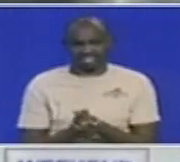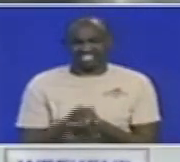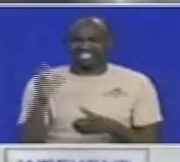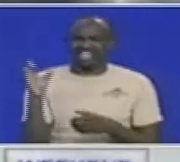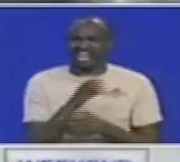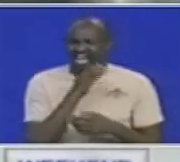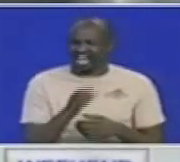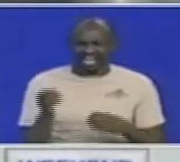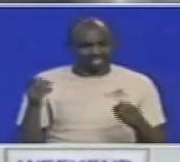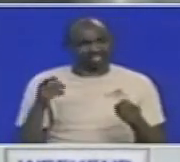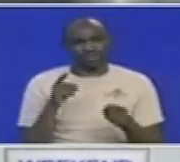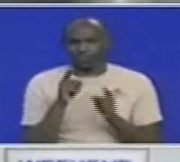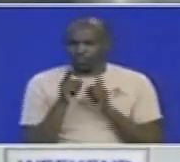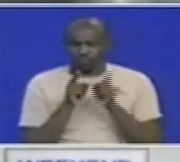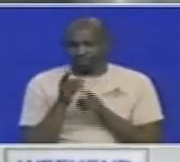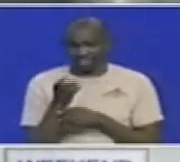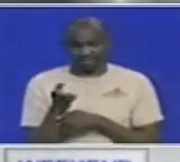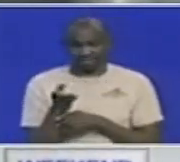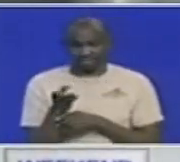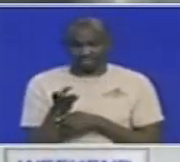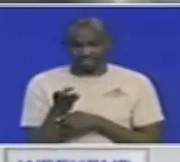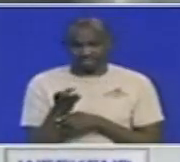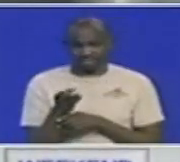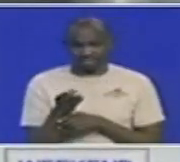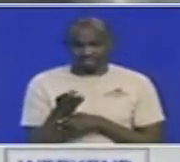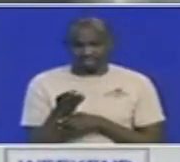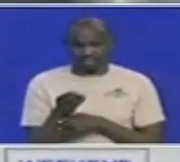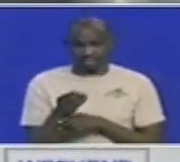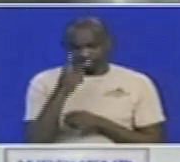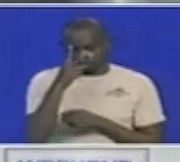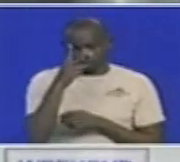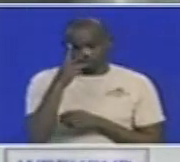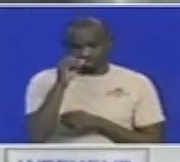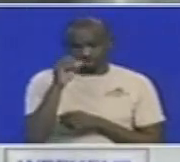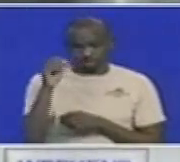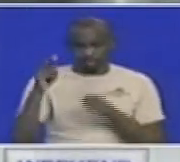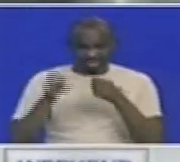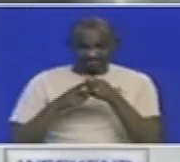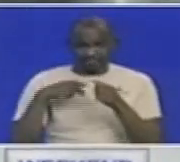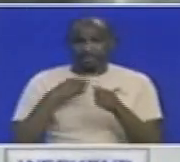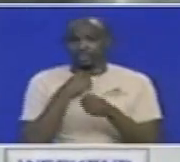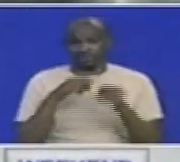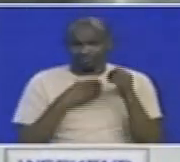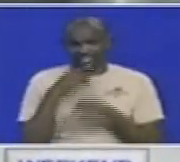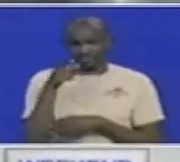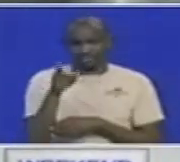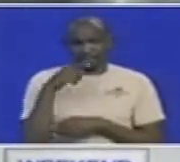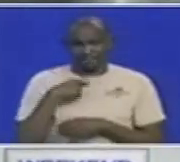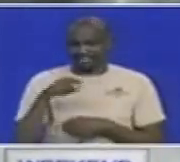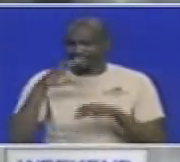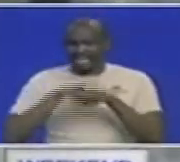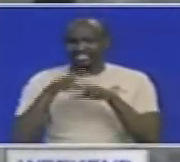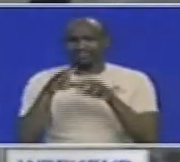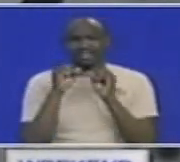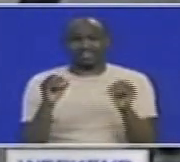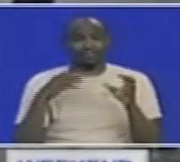drunken. But after the 2007, I've been going there, but there's no trace of him.